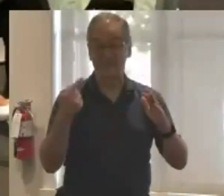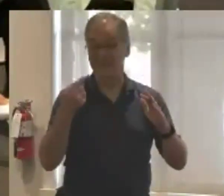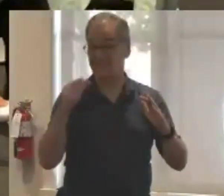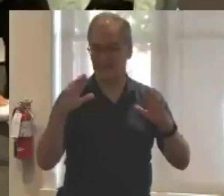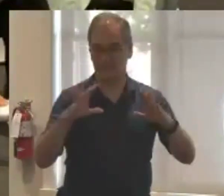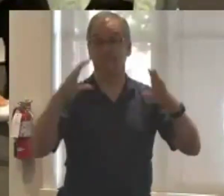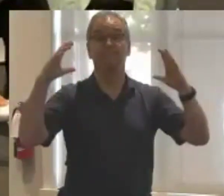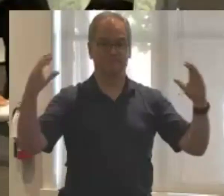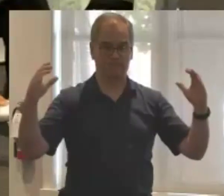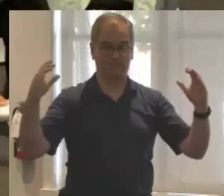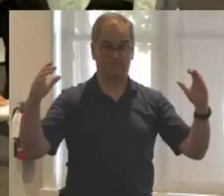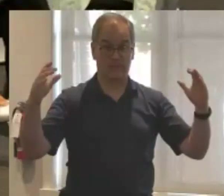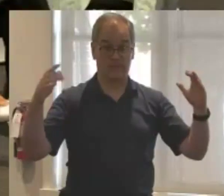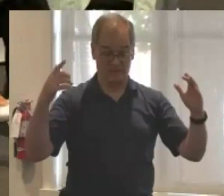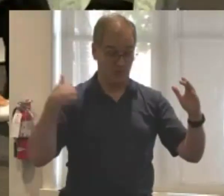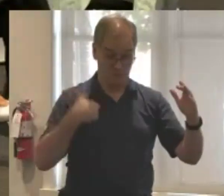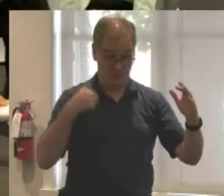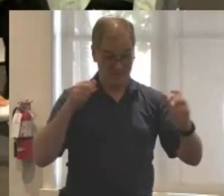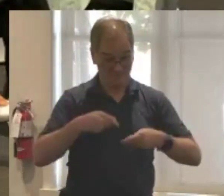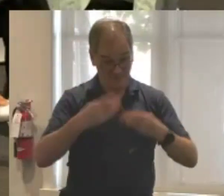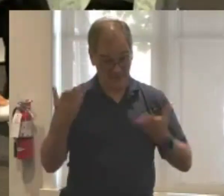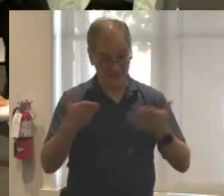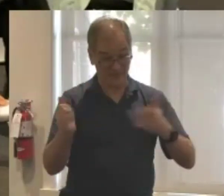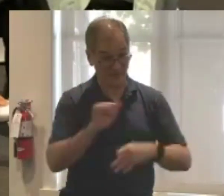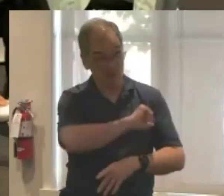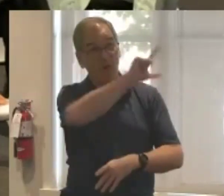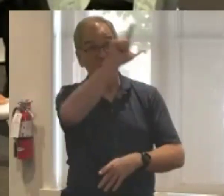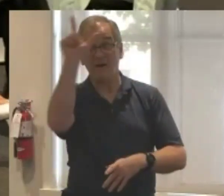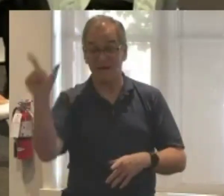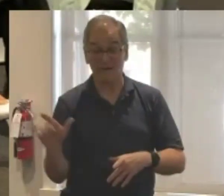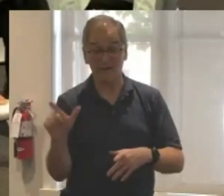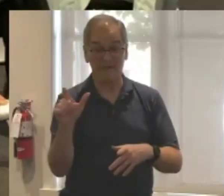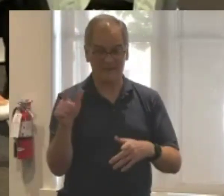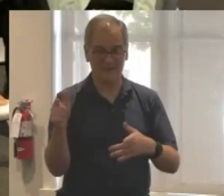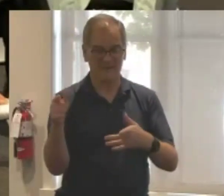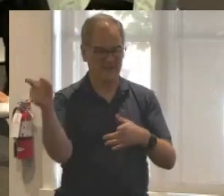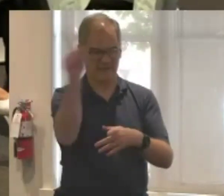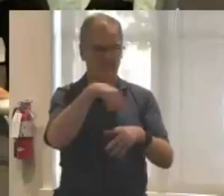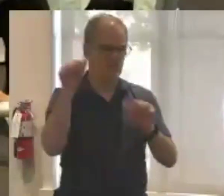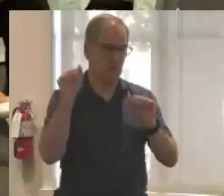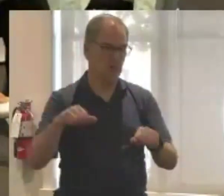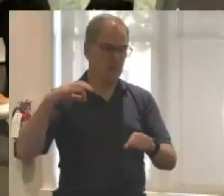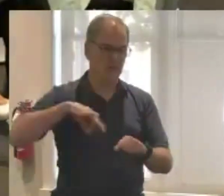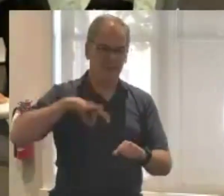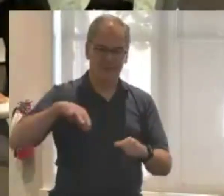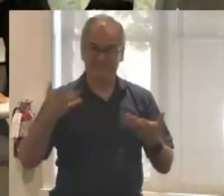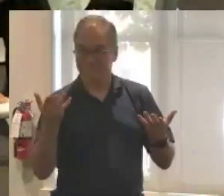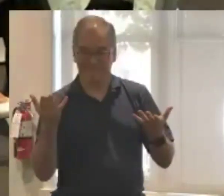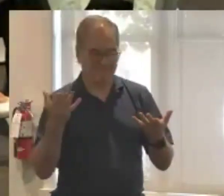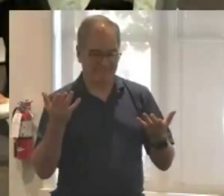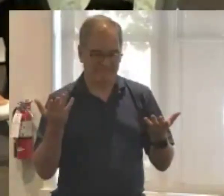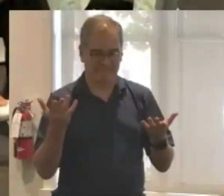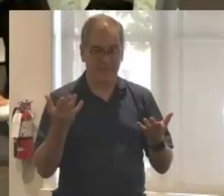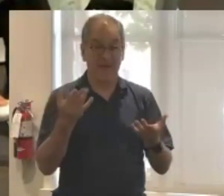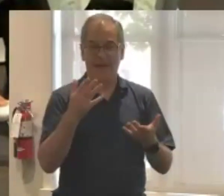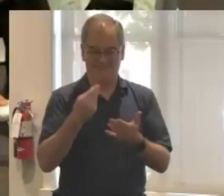it's hard to serve all youth in these spaces that would like to attend our program and benefit from our services. Funding restrictions, again, is just where